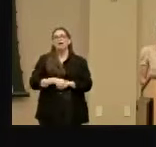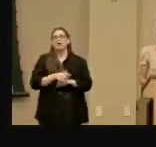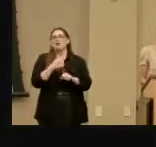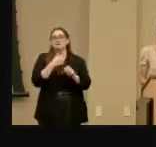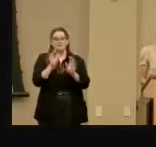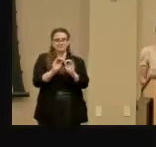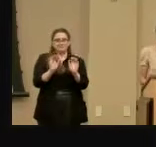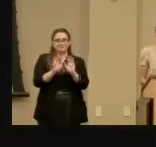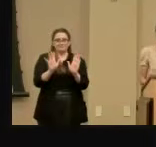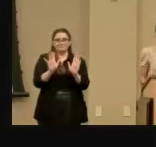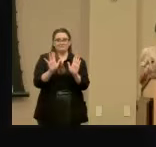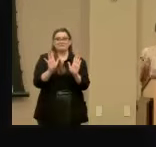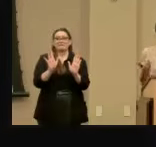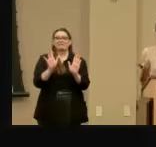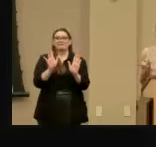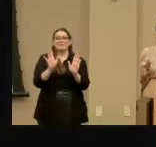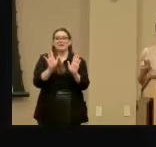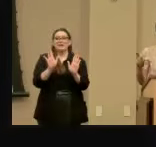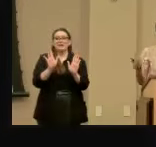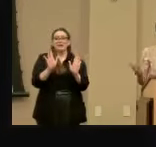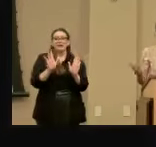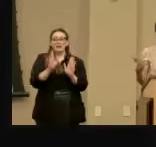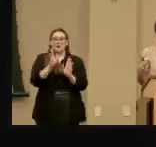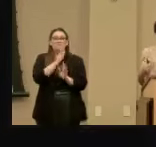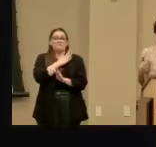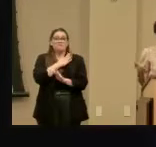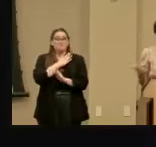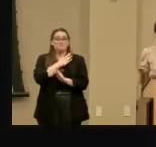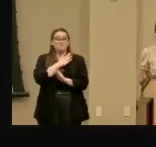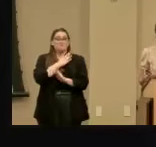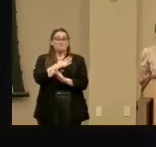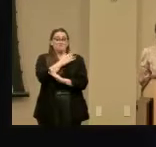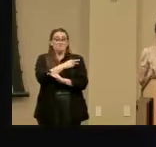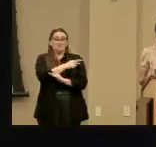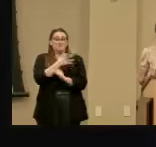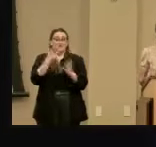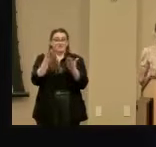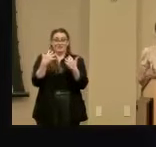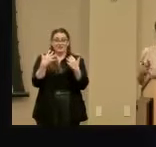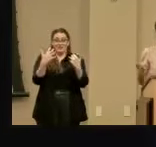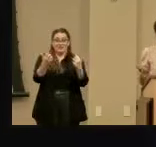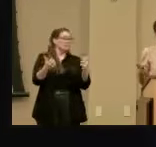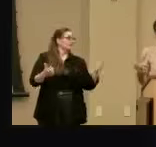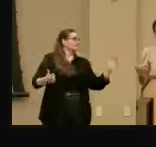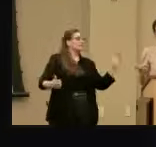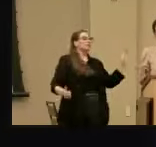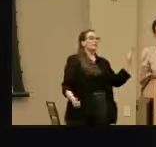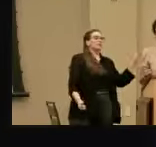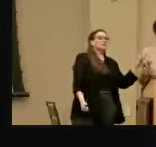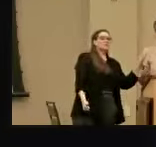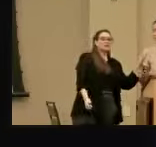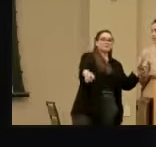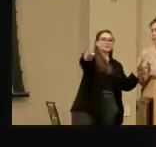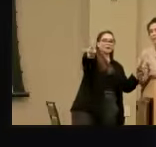like to say that because sometimes there are questions, even my patients ask me, likely people will be asking here in the audience, that some of the questions I can answer